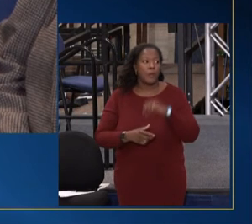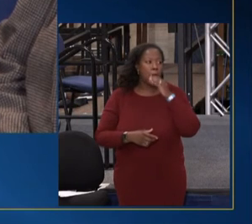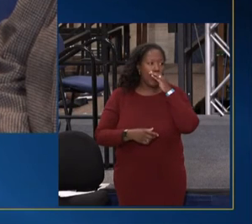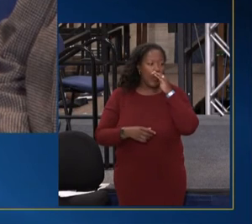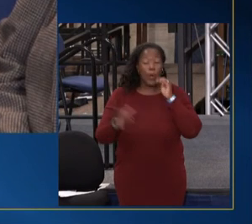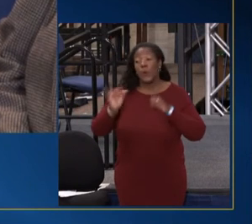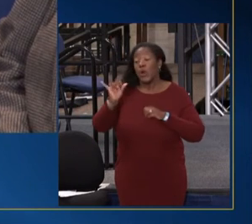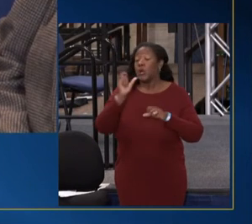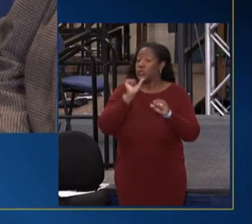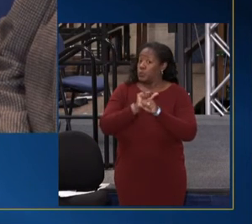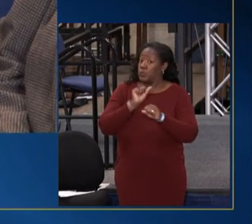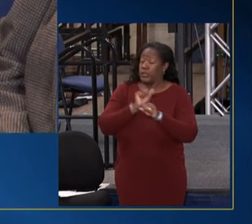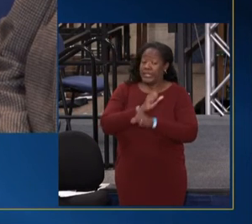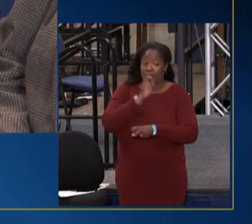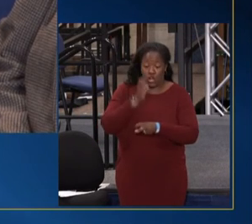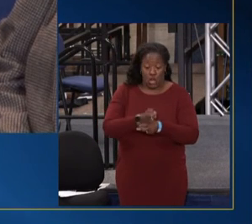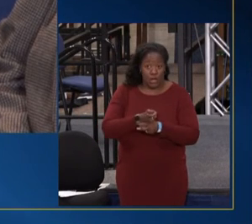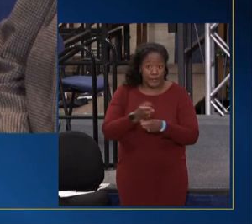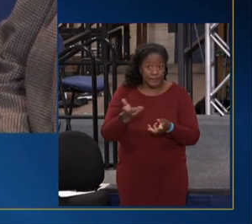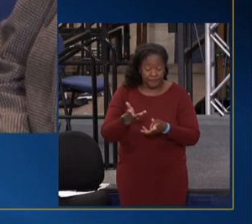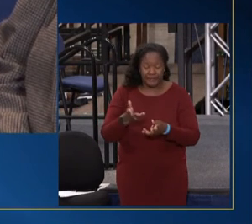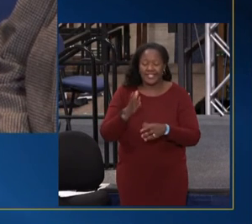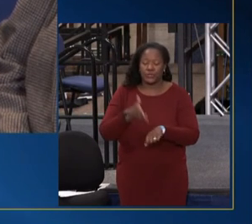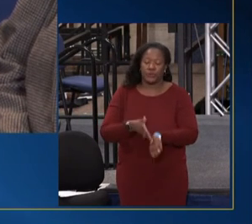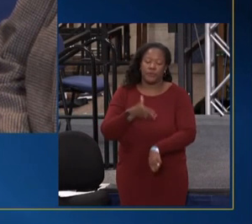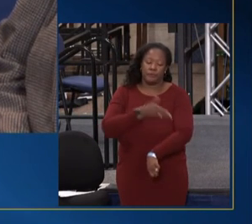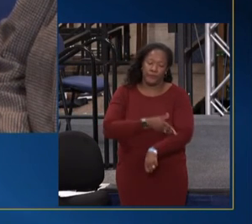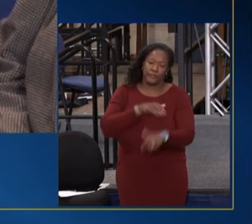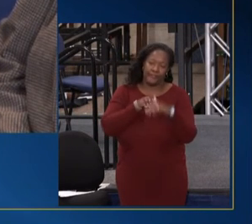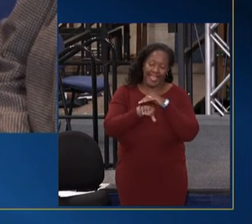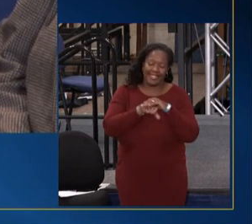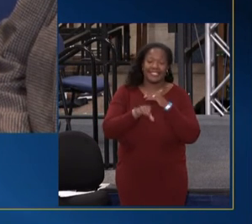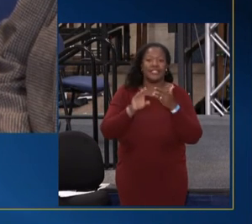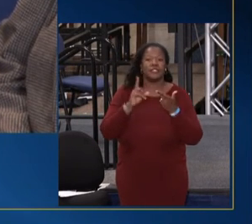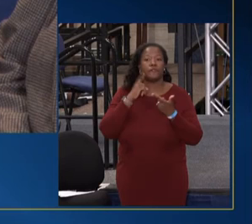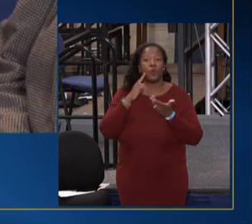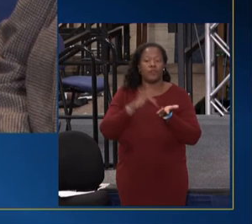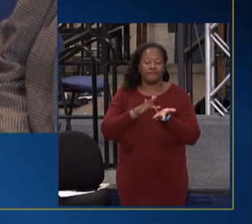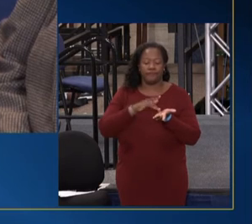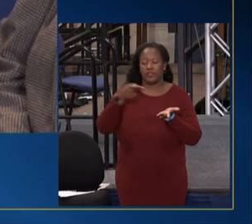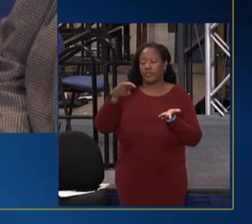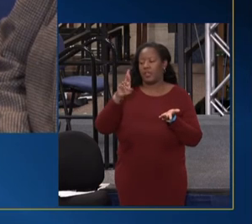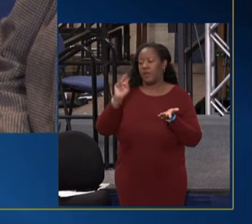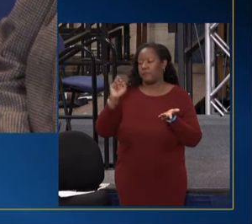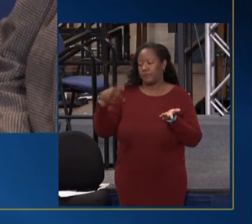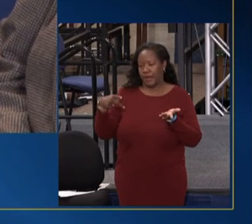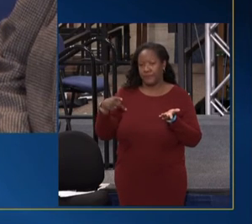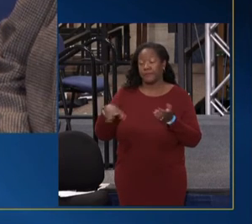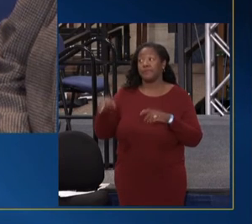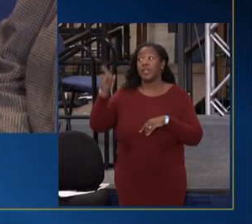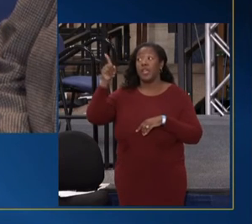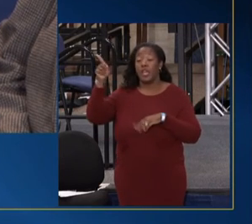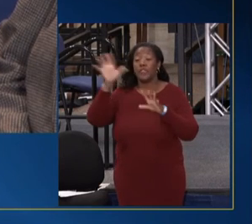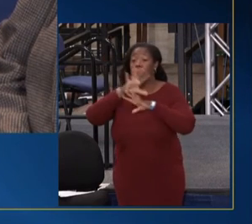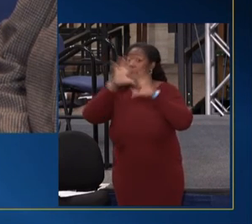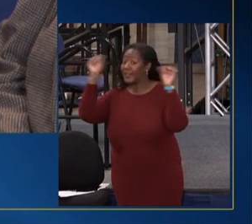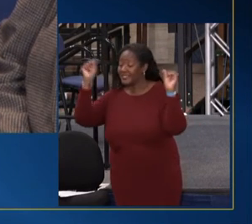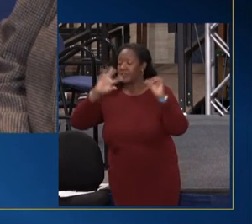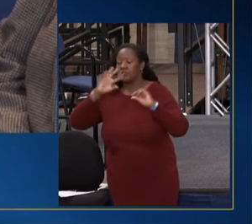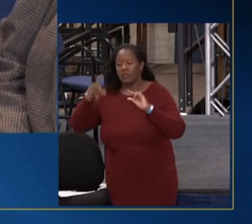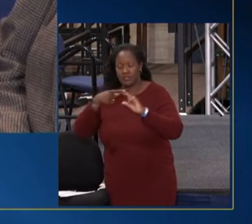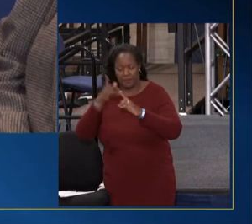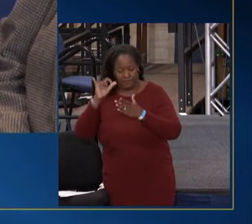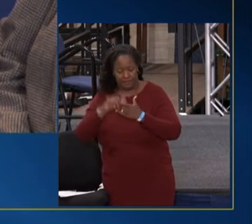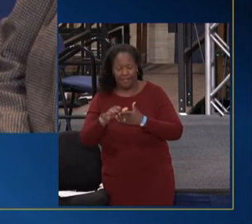working really hard to do is to improve access to PrEP. And the president has talked about this as